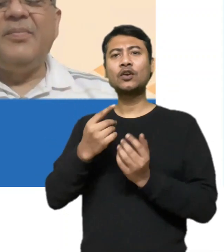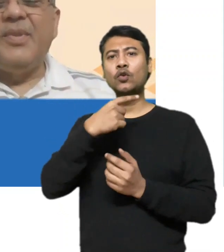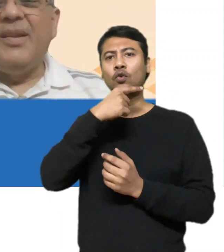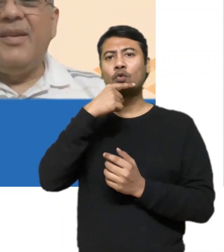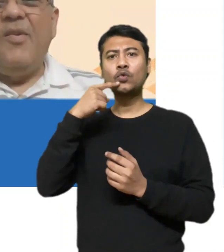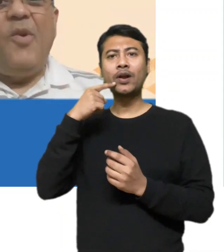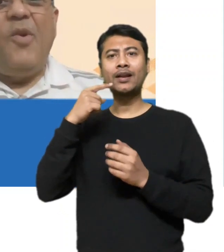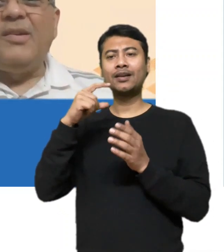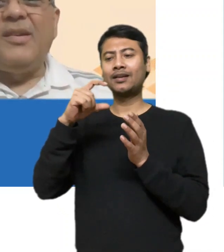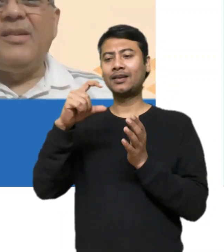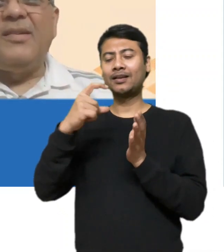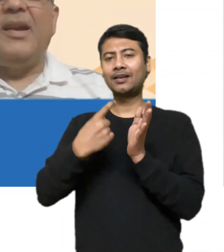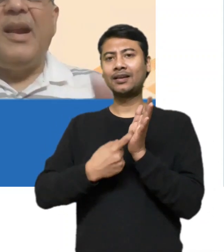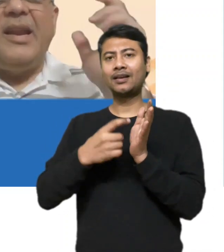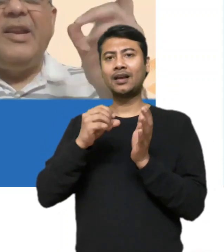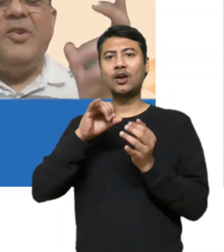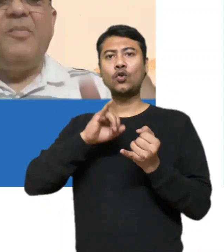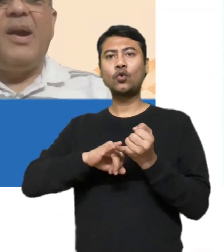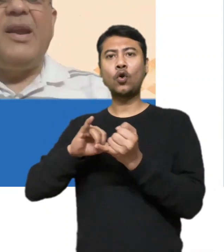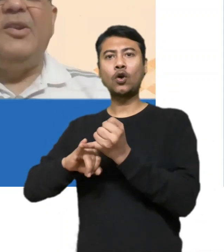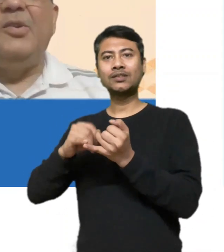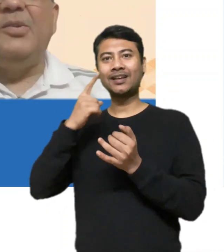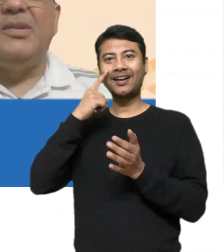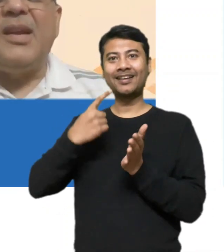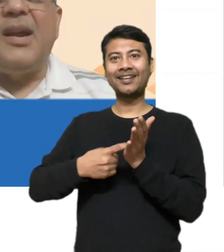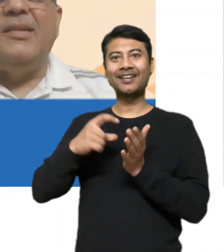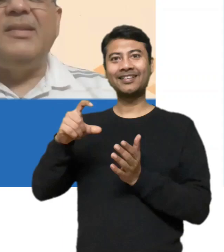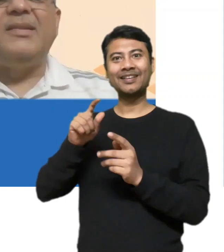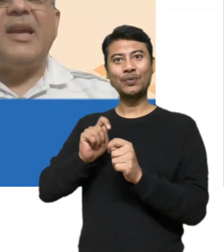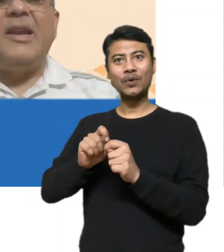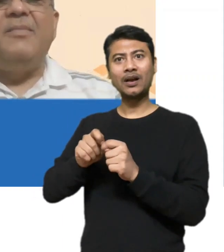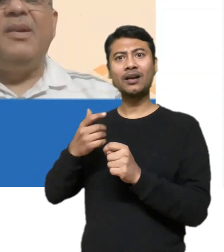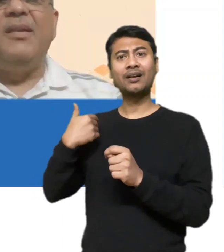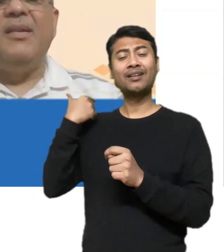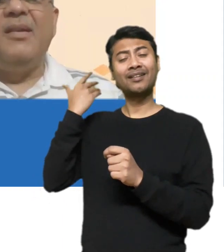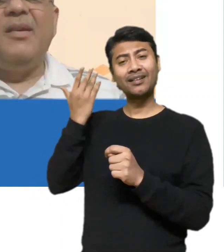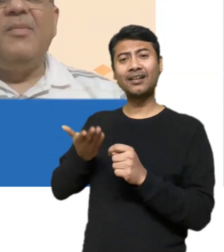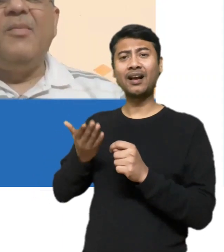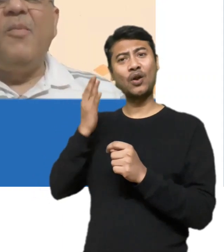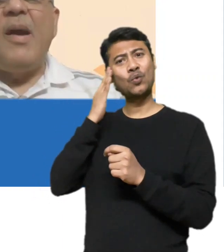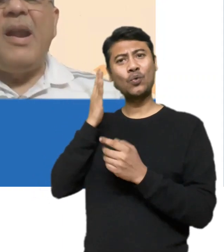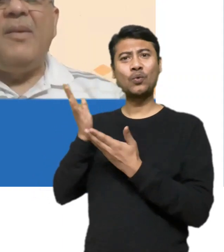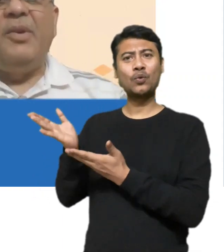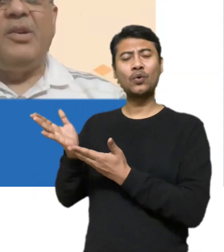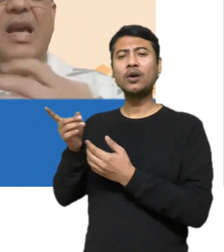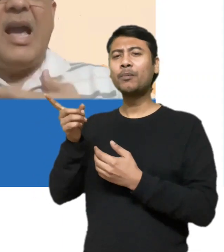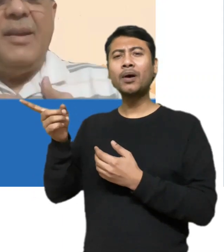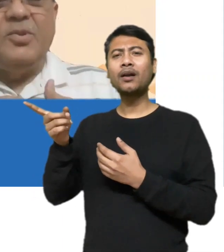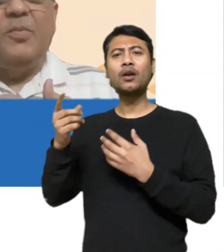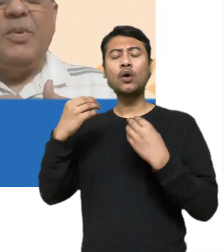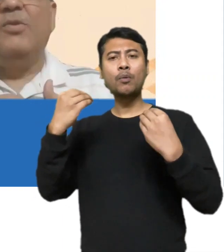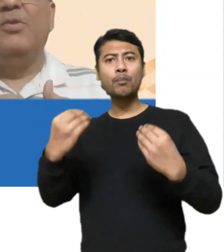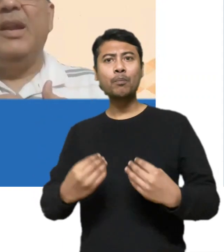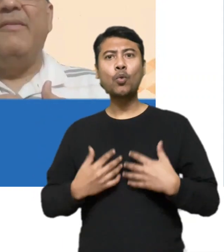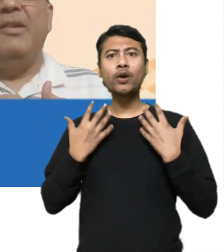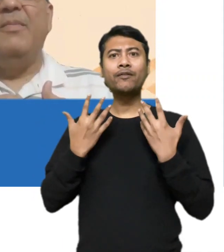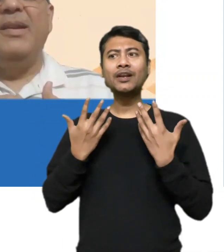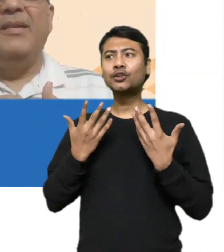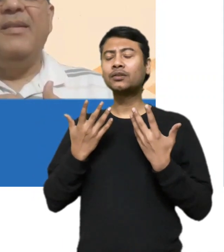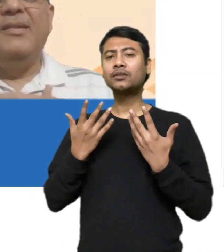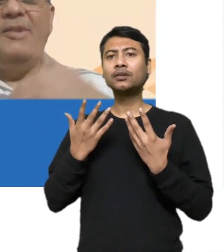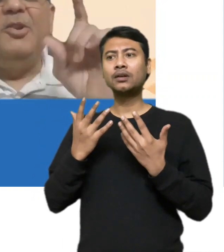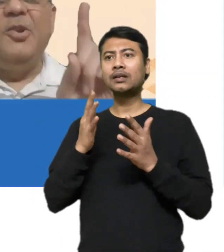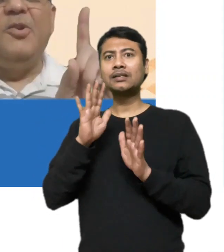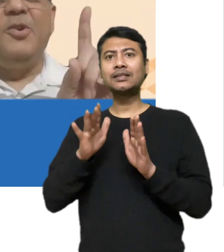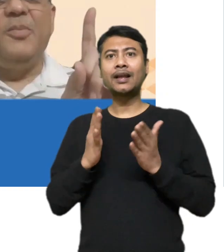Yes, what click in your mind to start this signable mobile app? Because I am so proud to tell